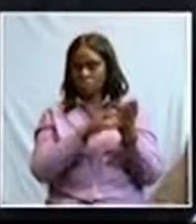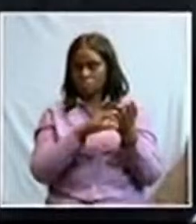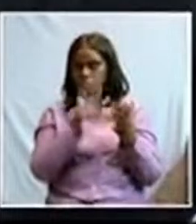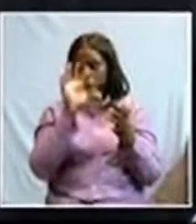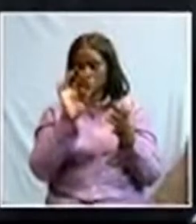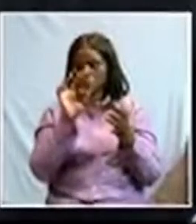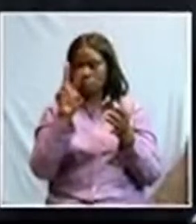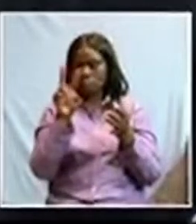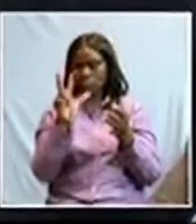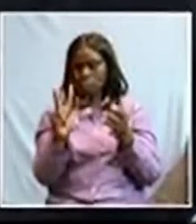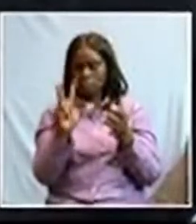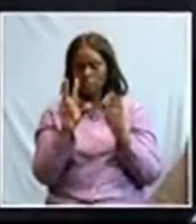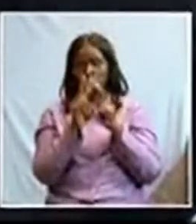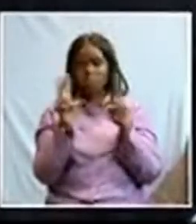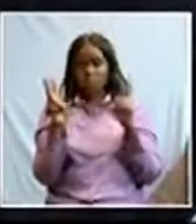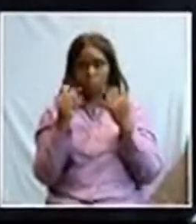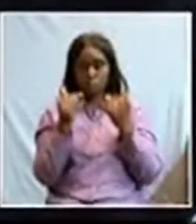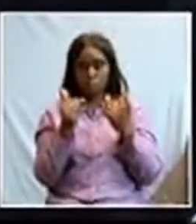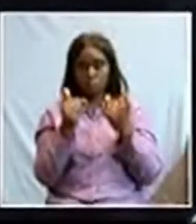13,100,920. So